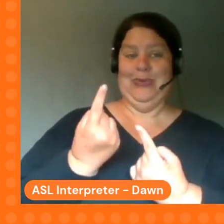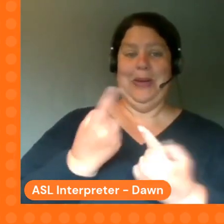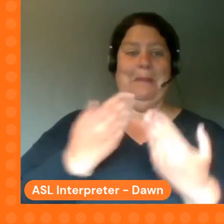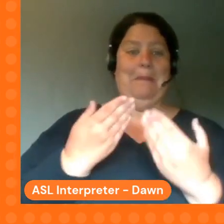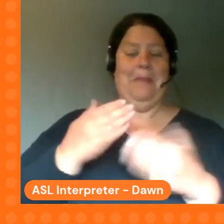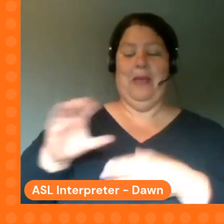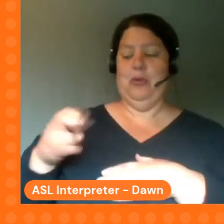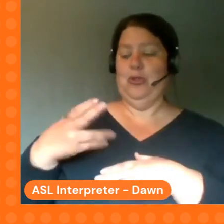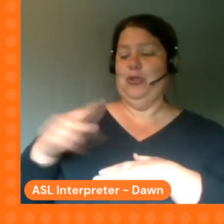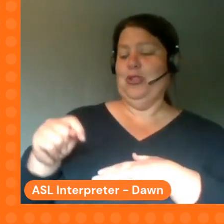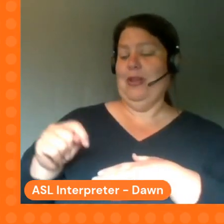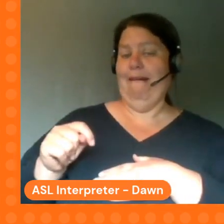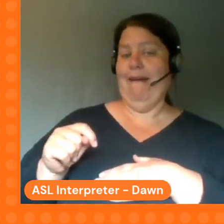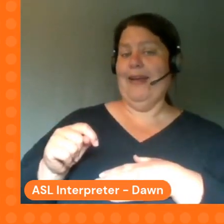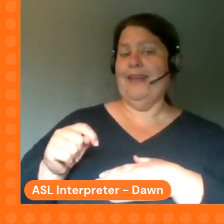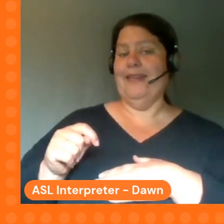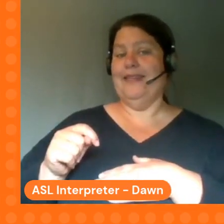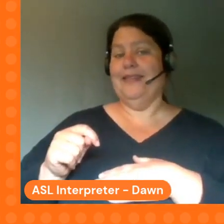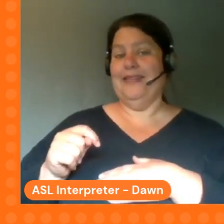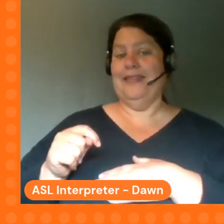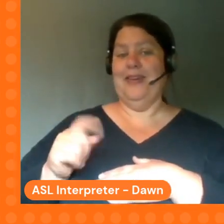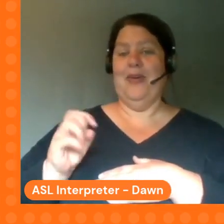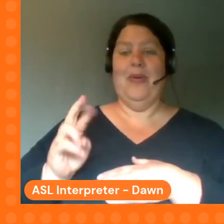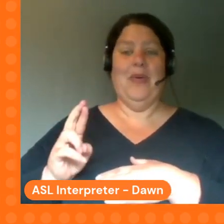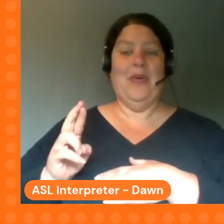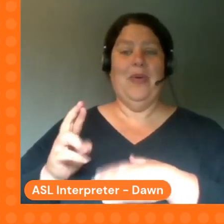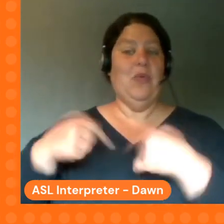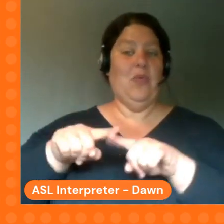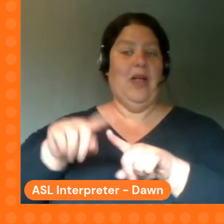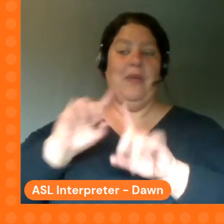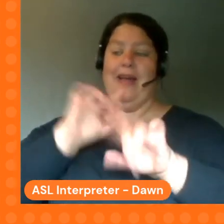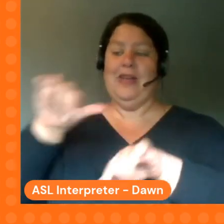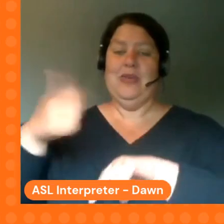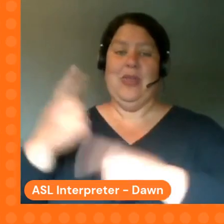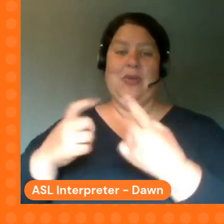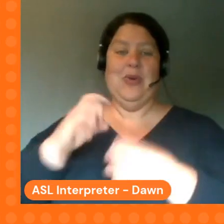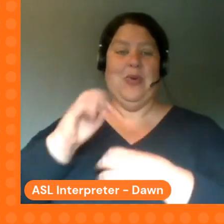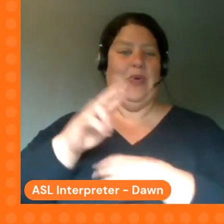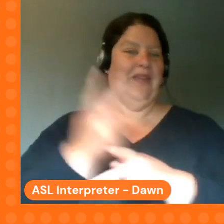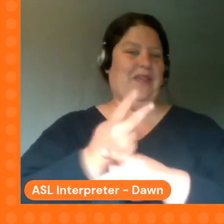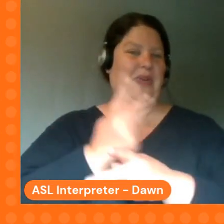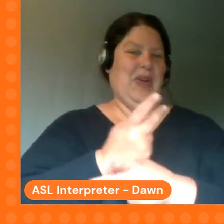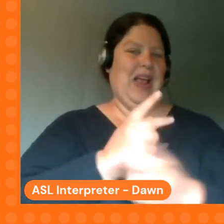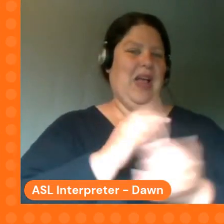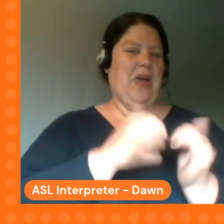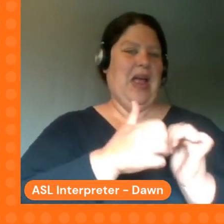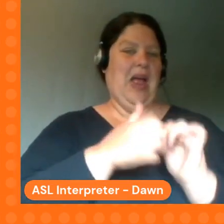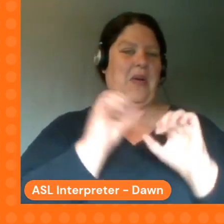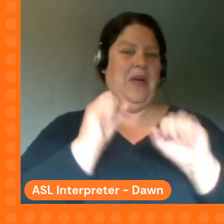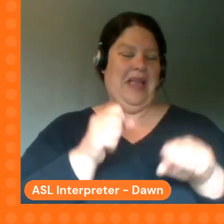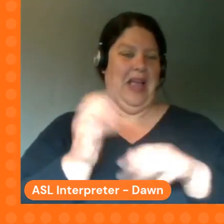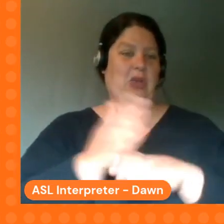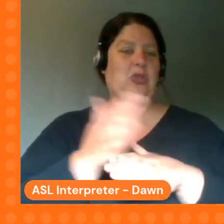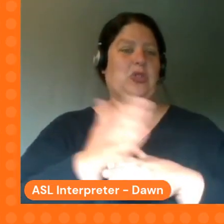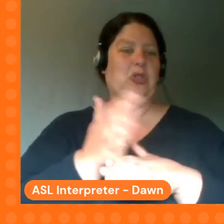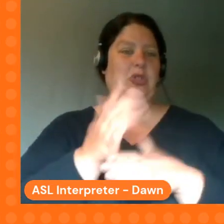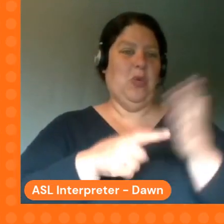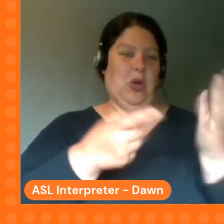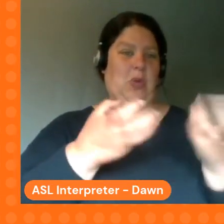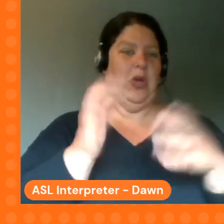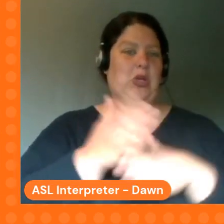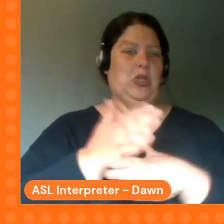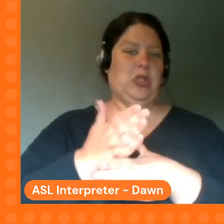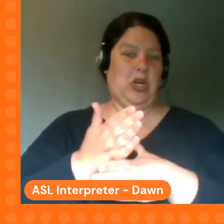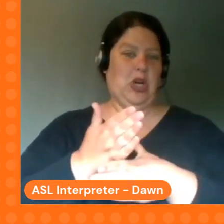passed while we're answering other questions, or we'll figure out some way for you to share what you want to share with it back to